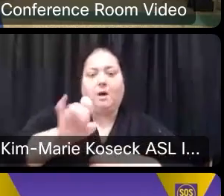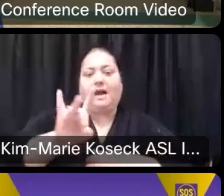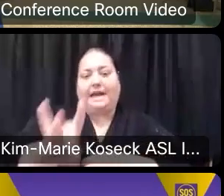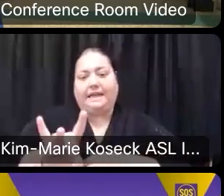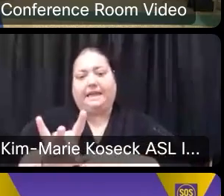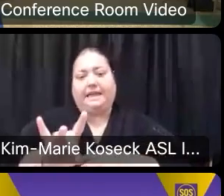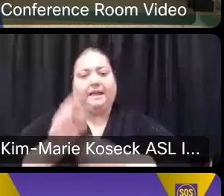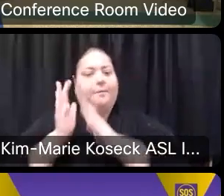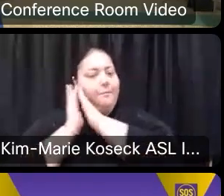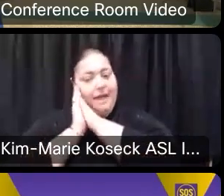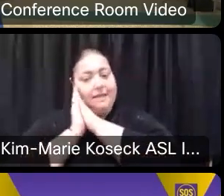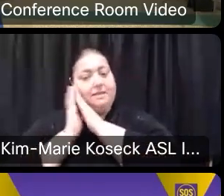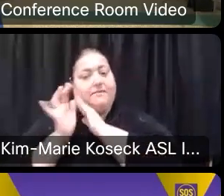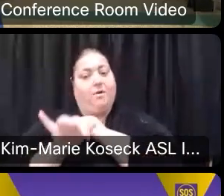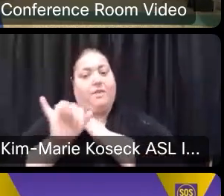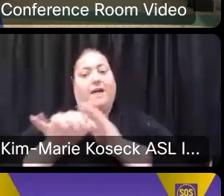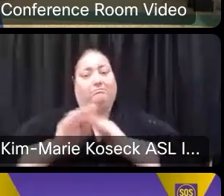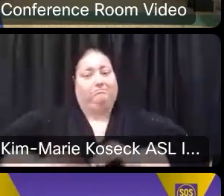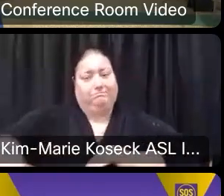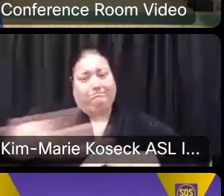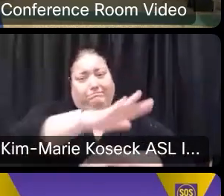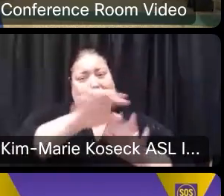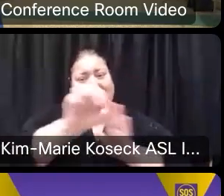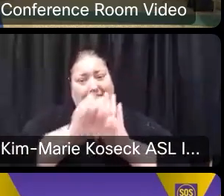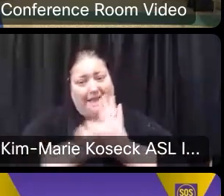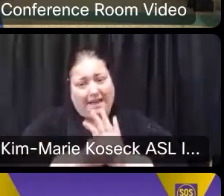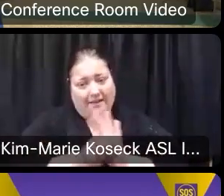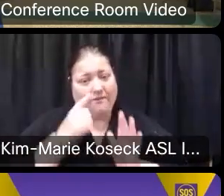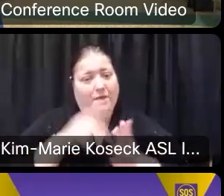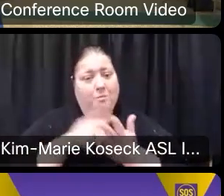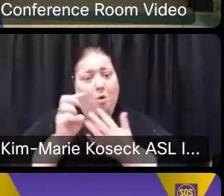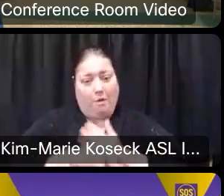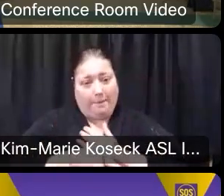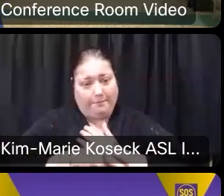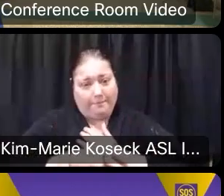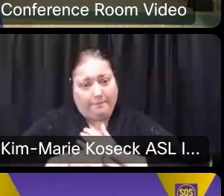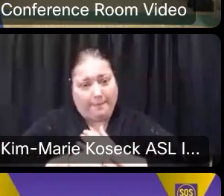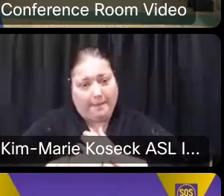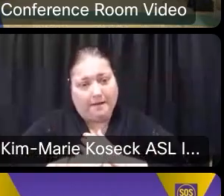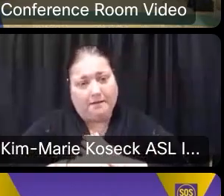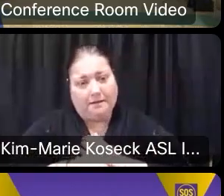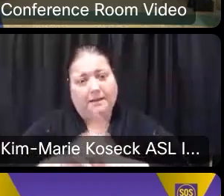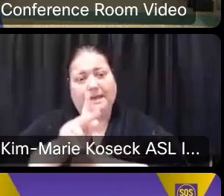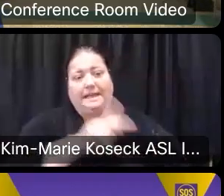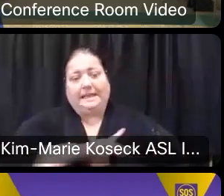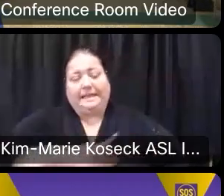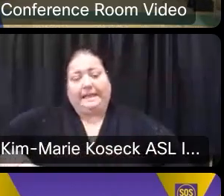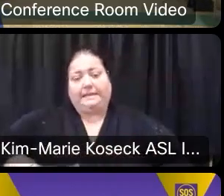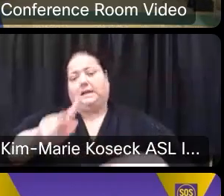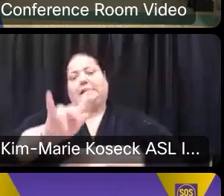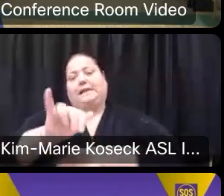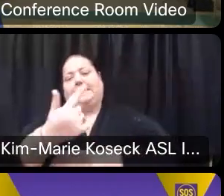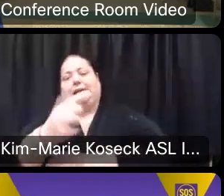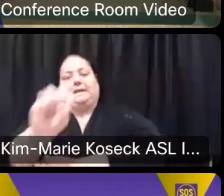beds across the state for that program. At Kings County,